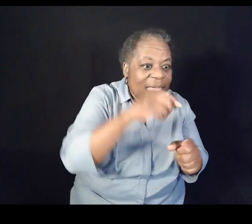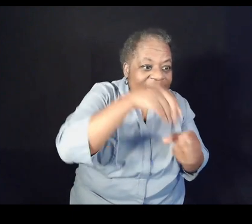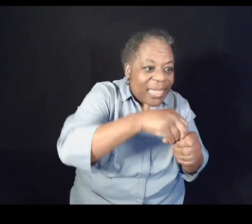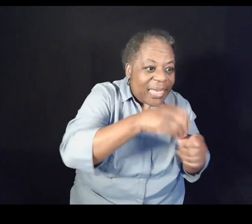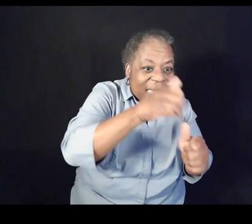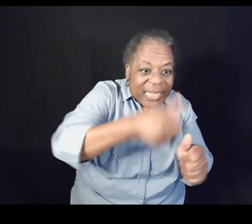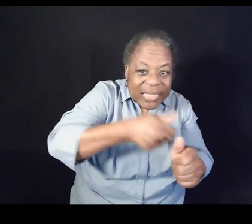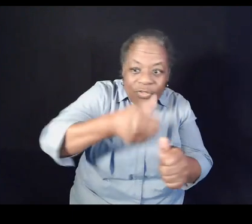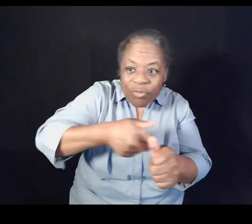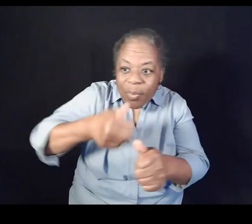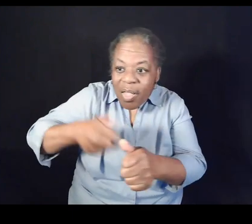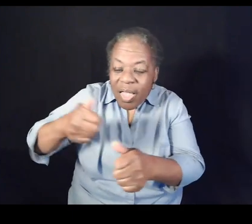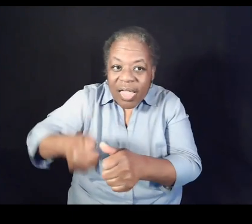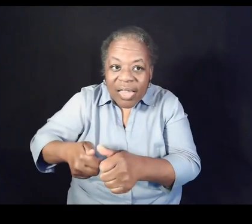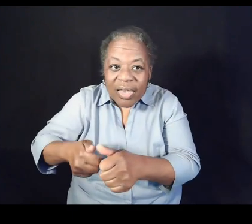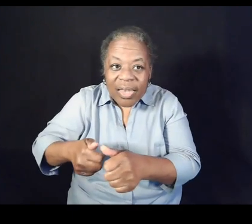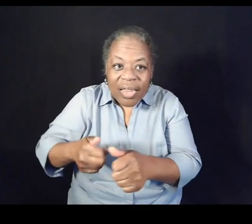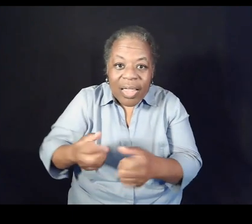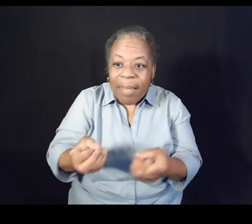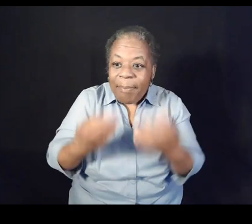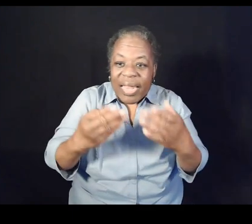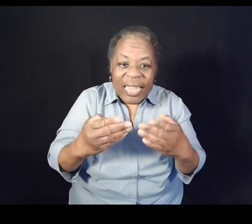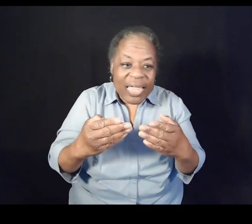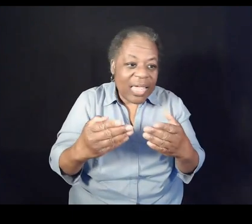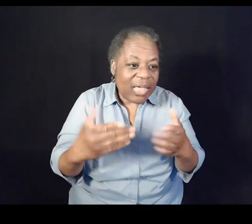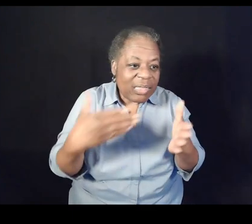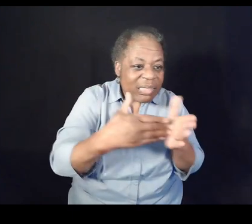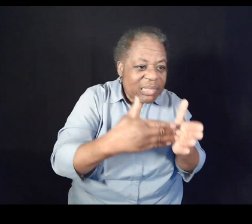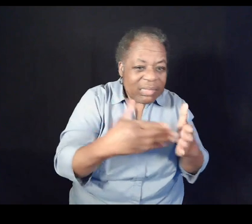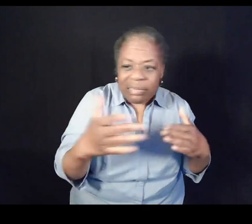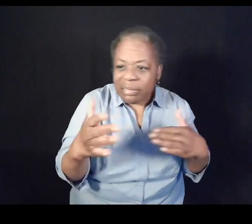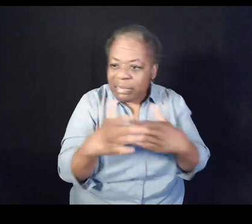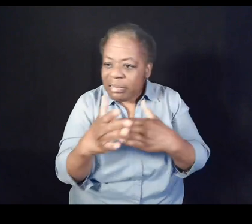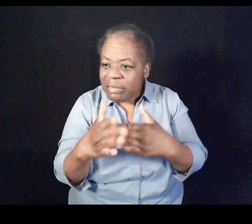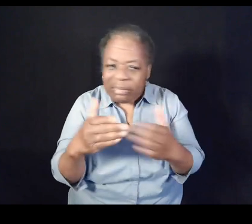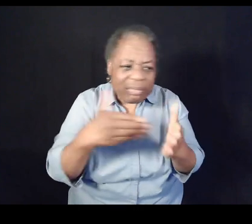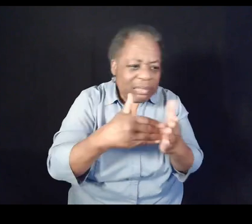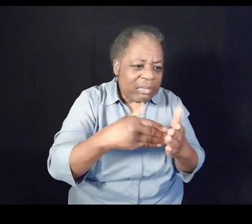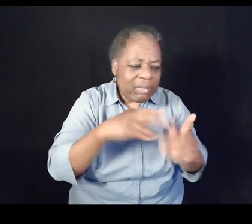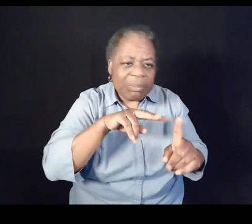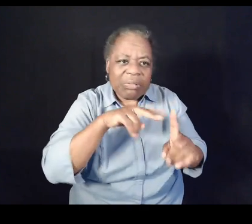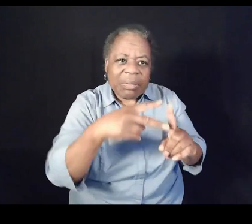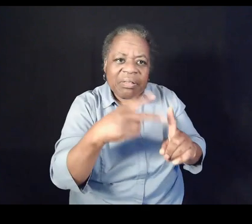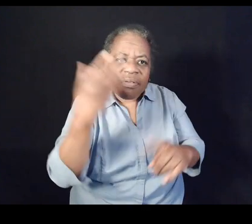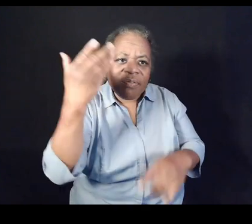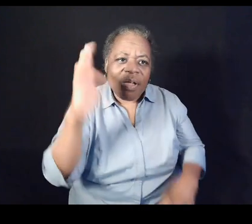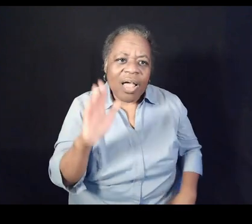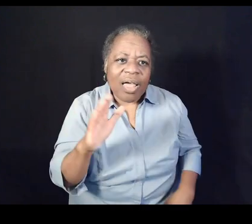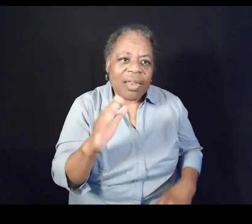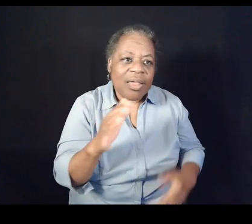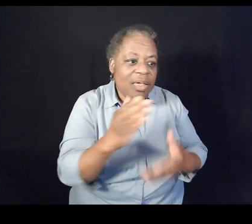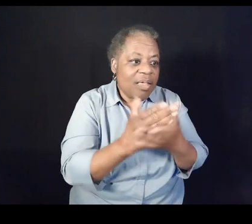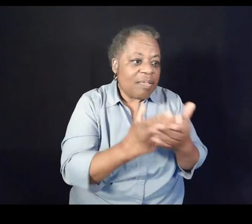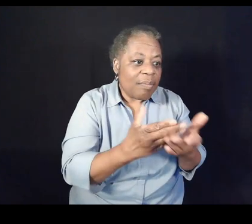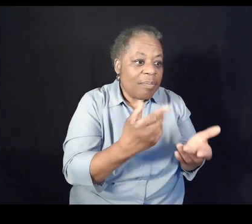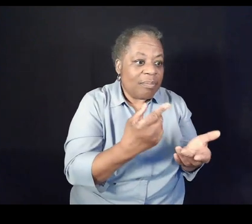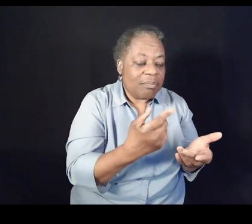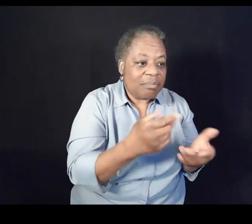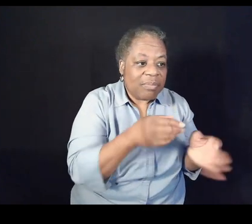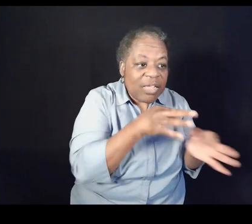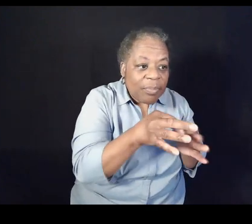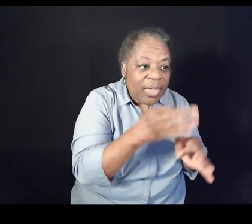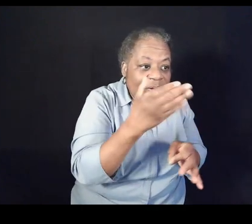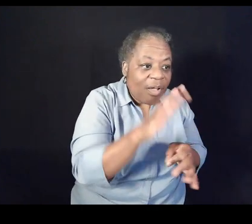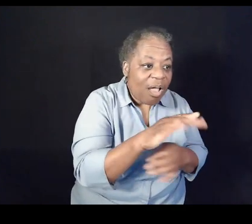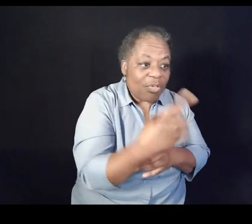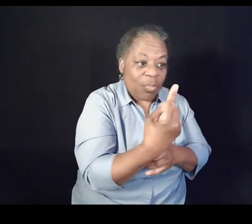offer competing and even contradictory views of God. Some say God is one, others say